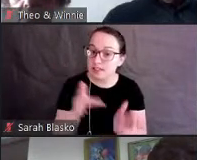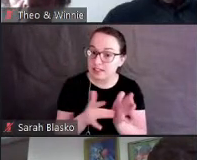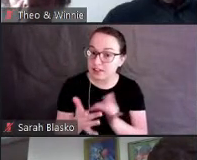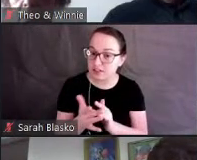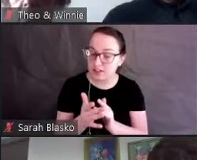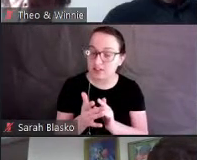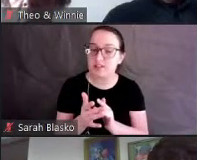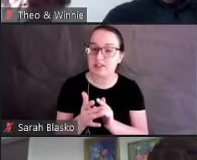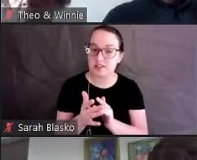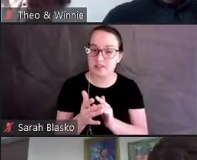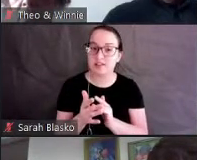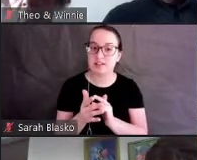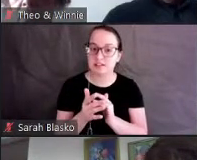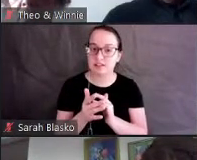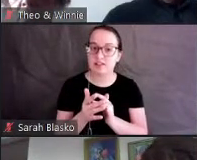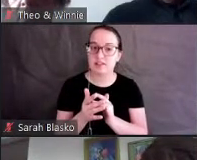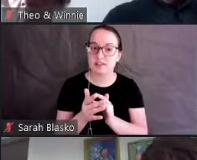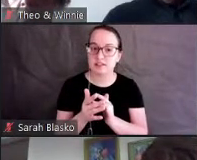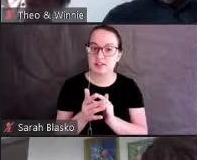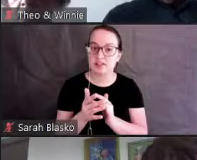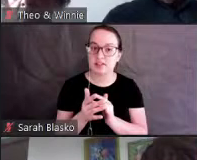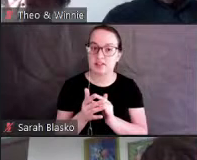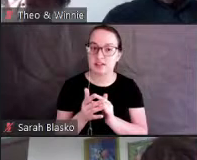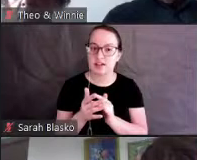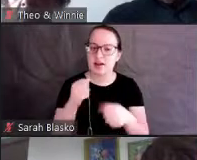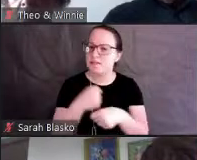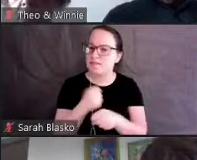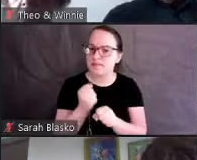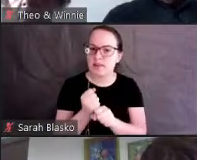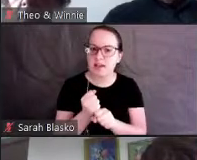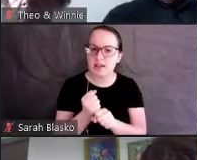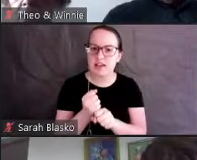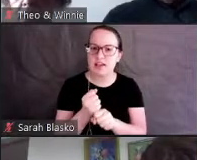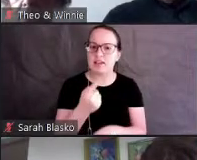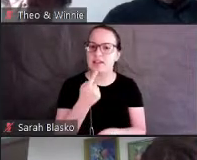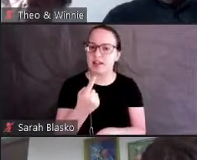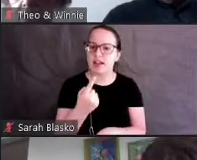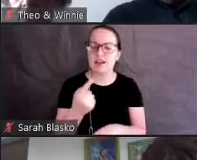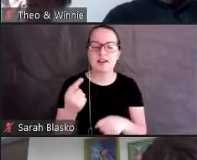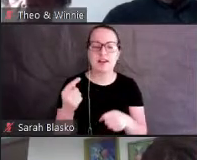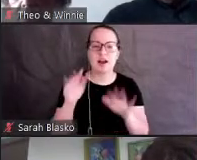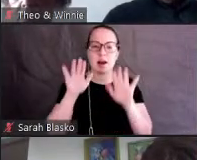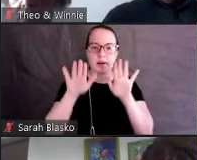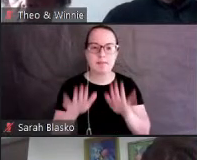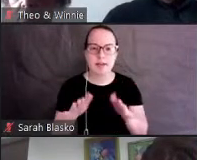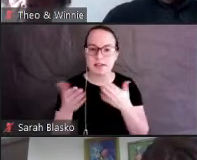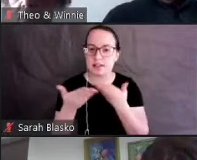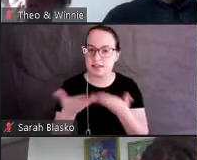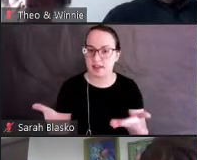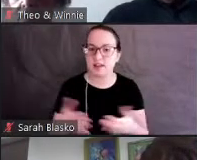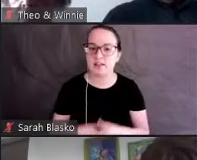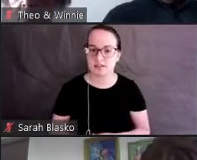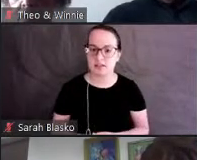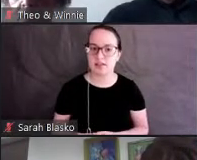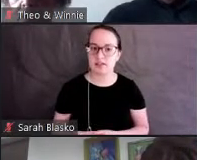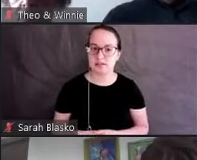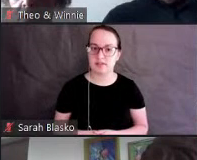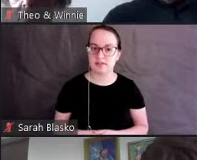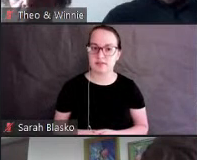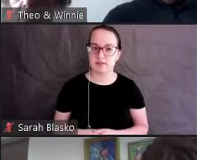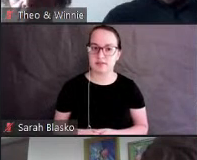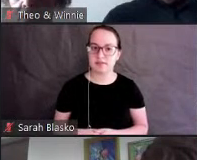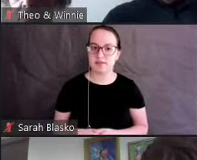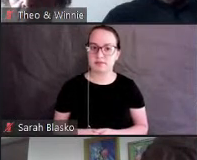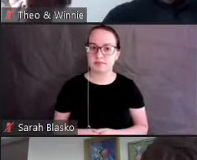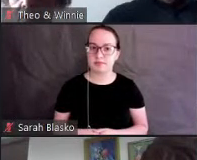kind of coming in and making these amazing statements. Remember the temptation in the wilderness at the beginning of his ministry,